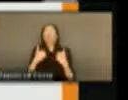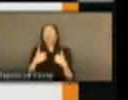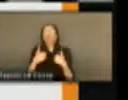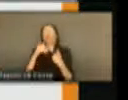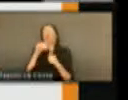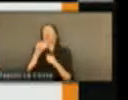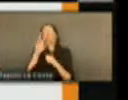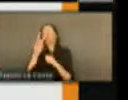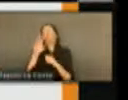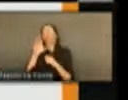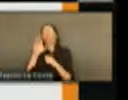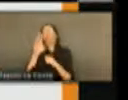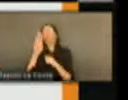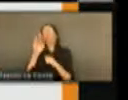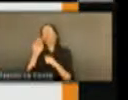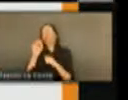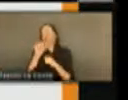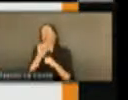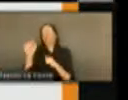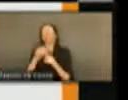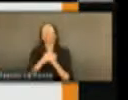billion total budget,